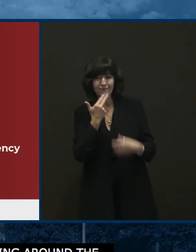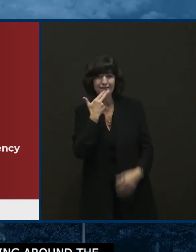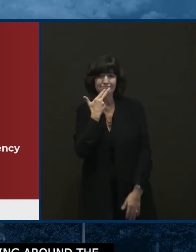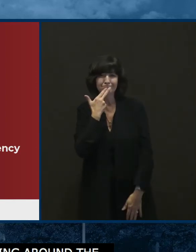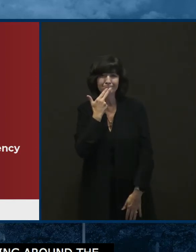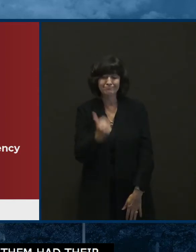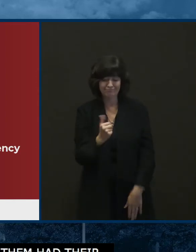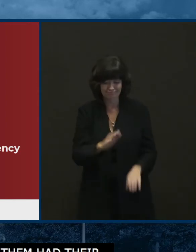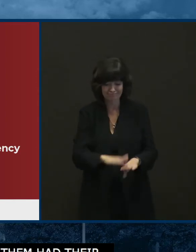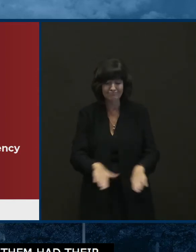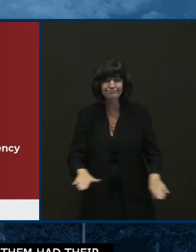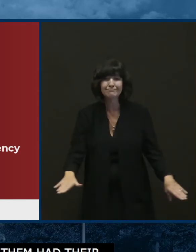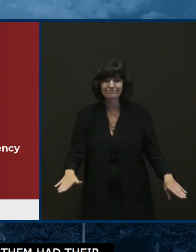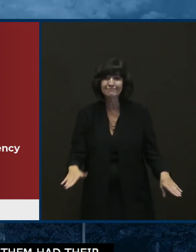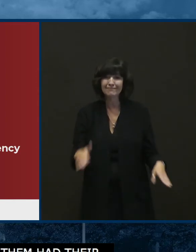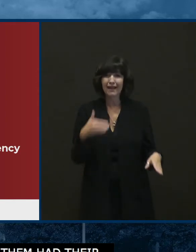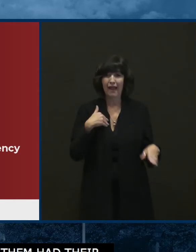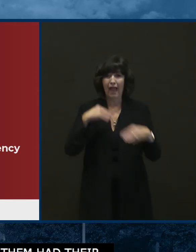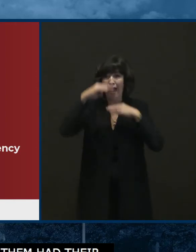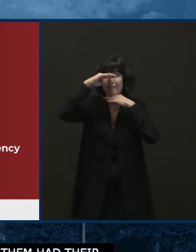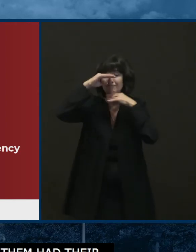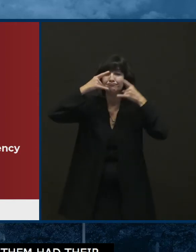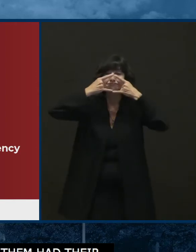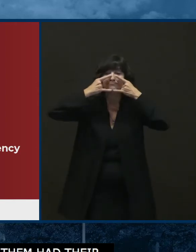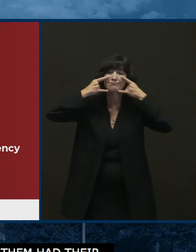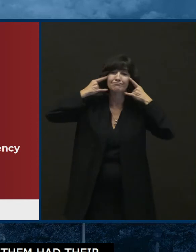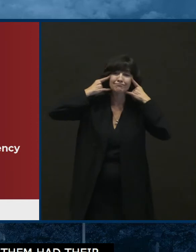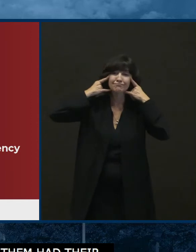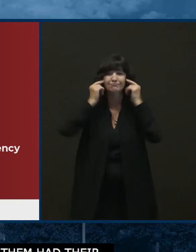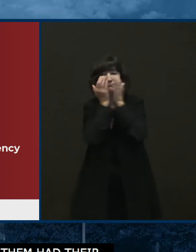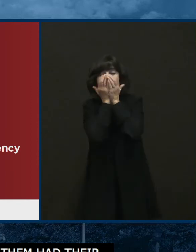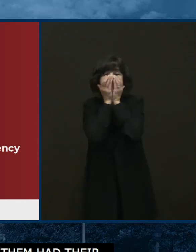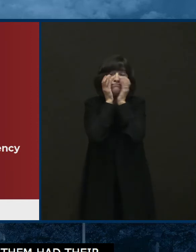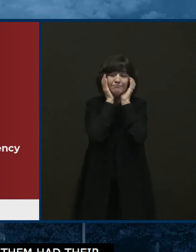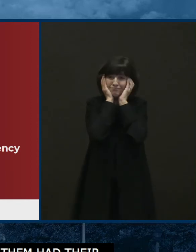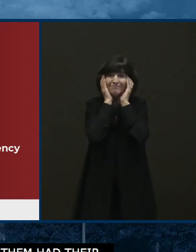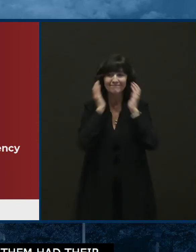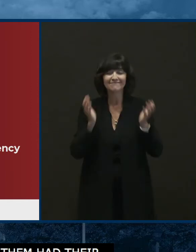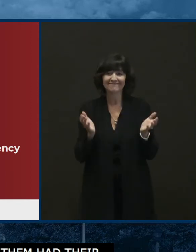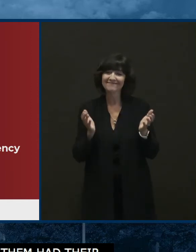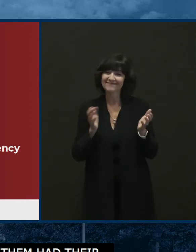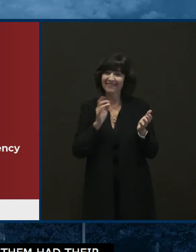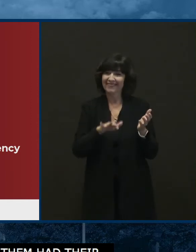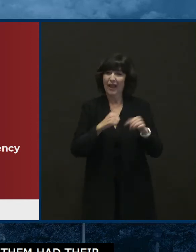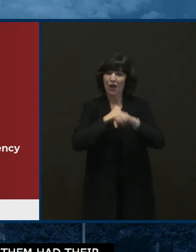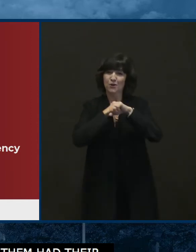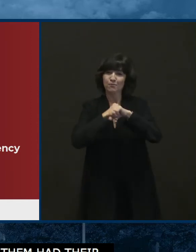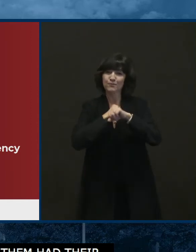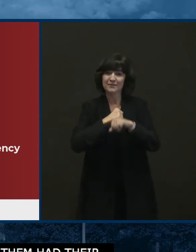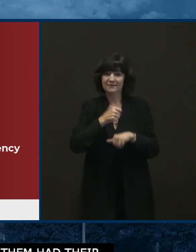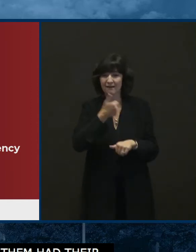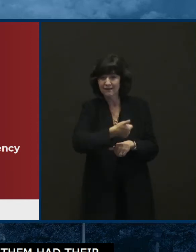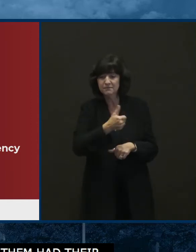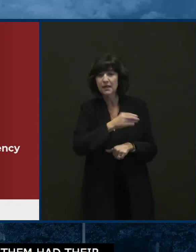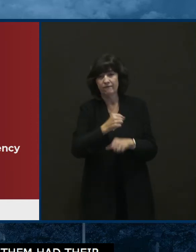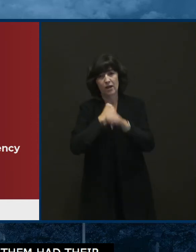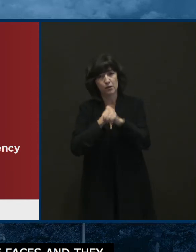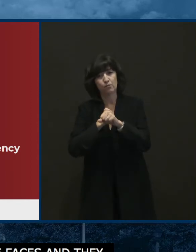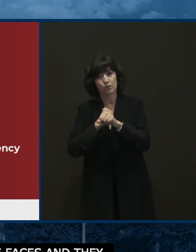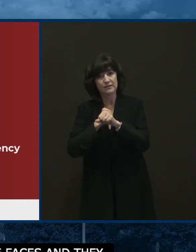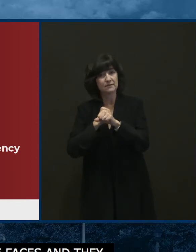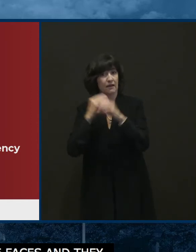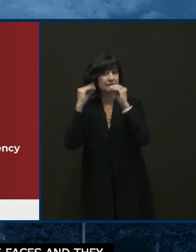mask. And so important for the children to wear masks, obviously to protect teachers and others in the room. As we think